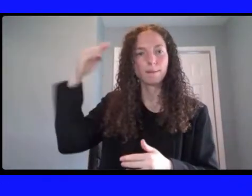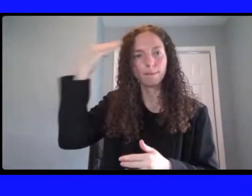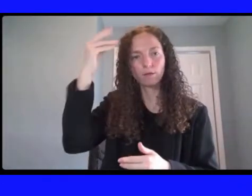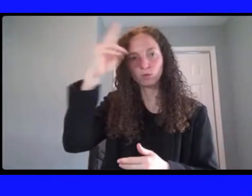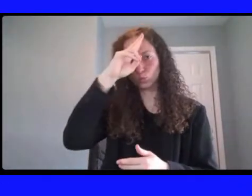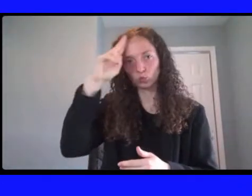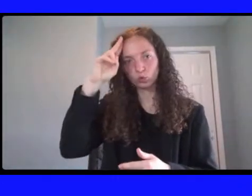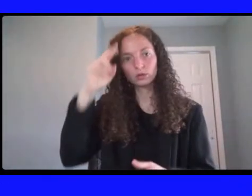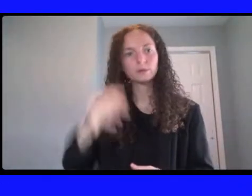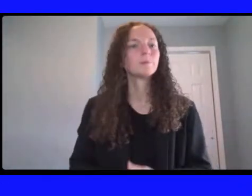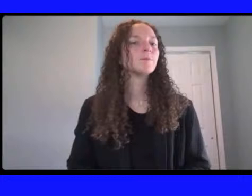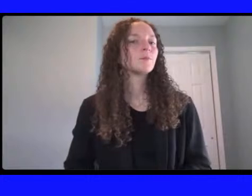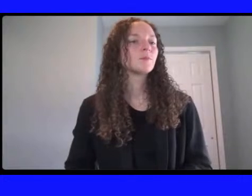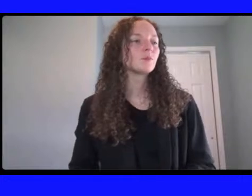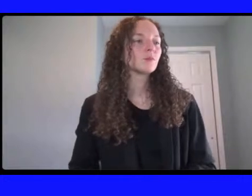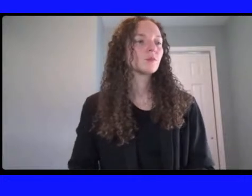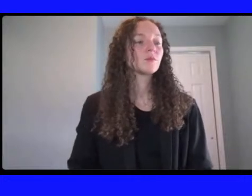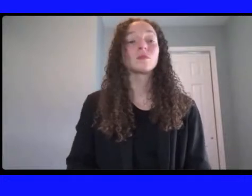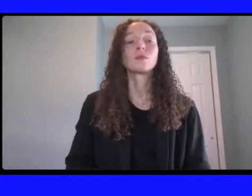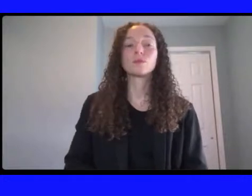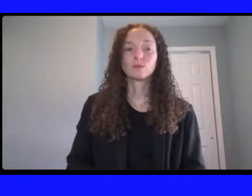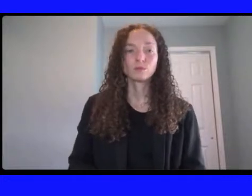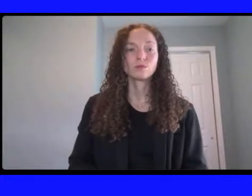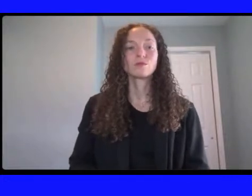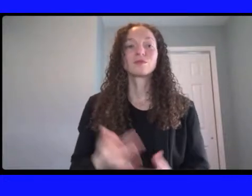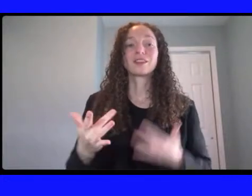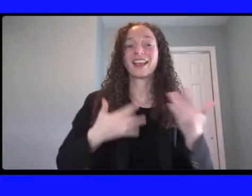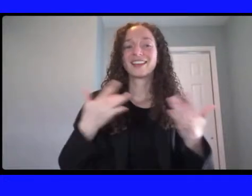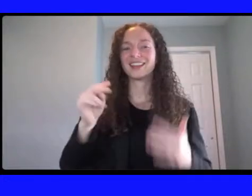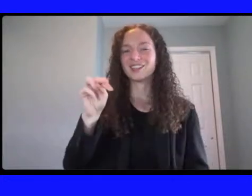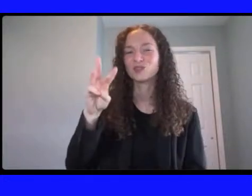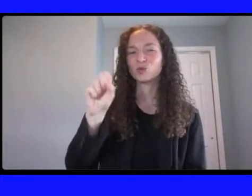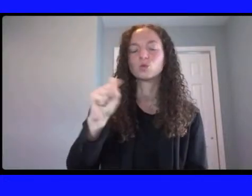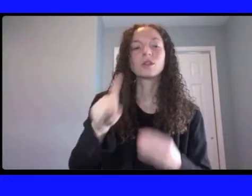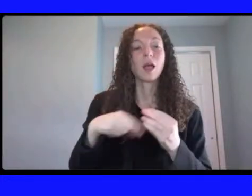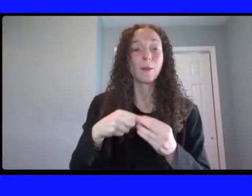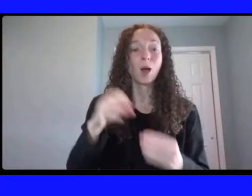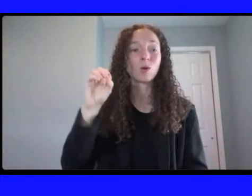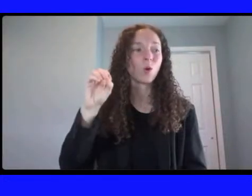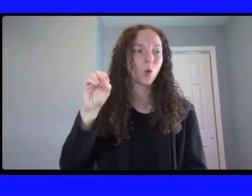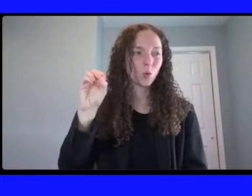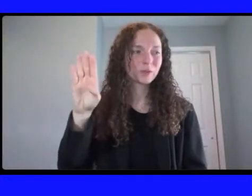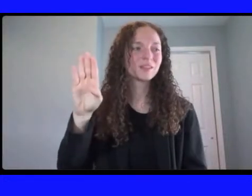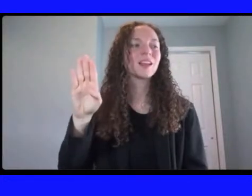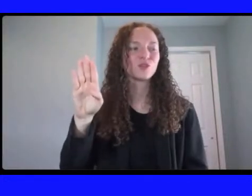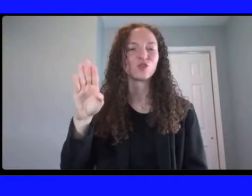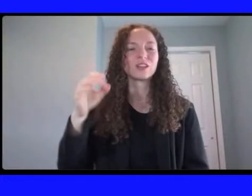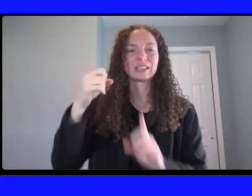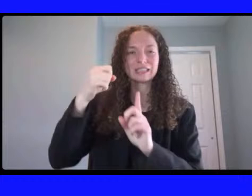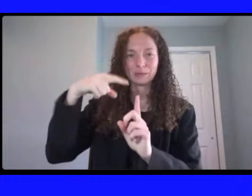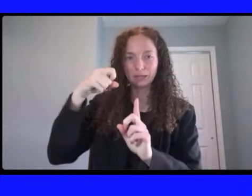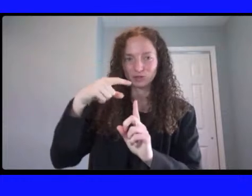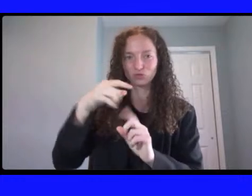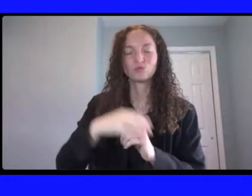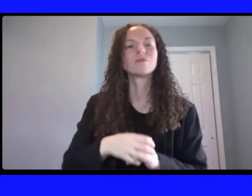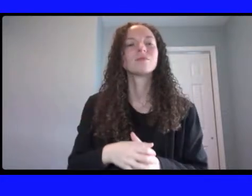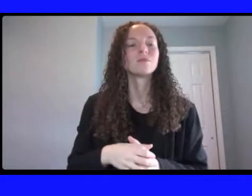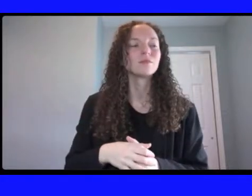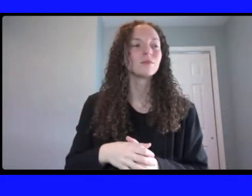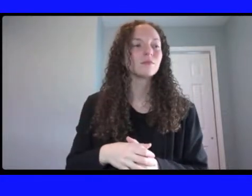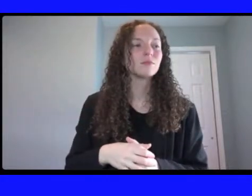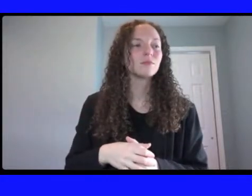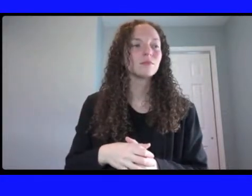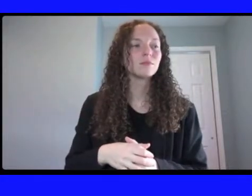they actually partnered with us to create a virtual simulation course,